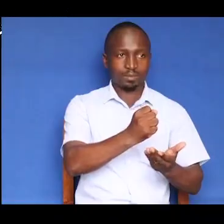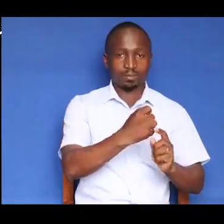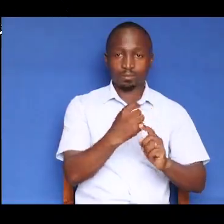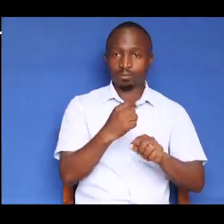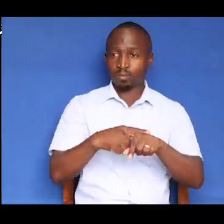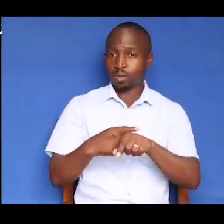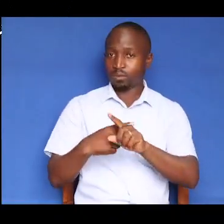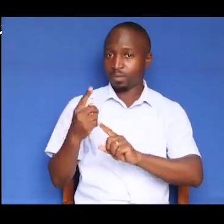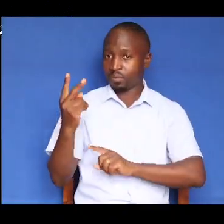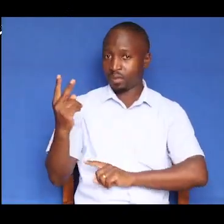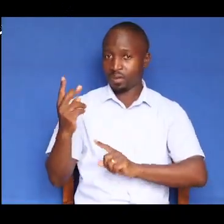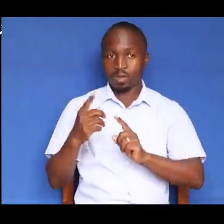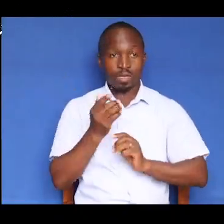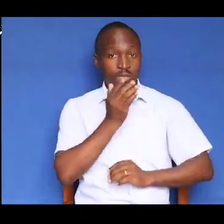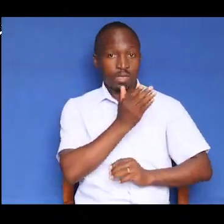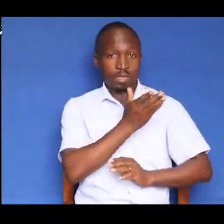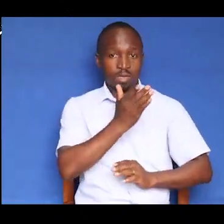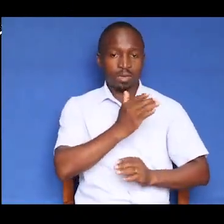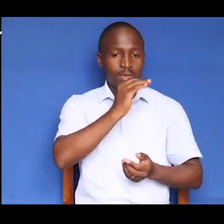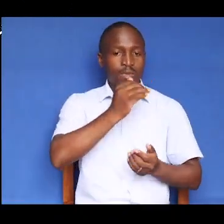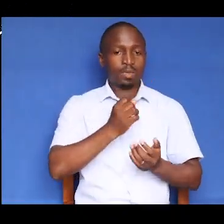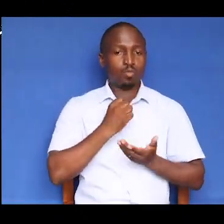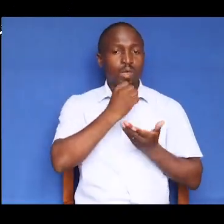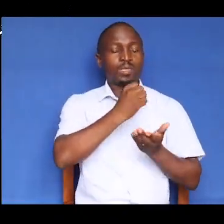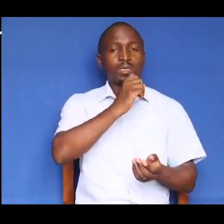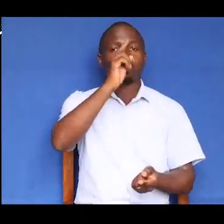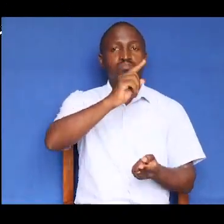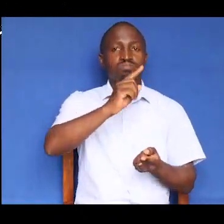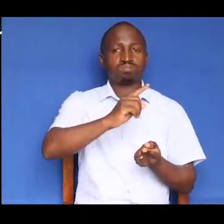200. This is concerned with decrease in investment,